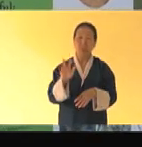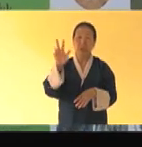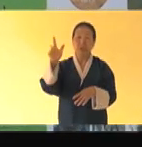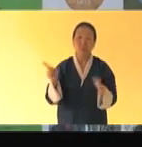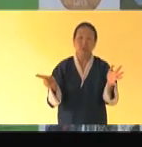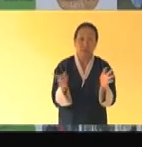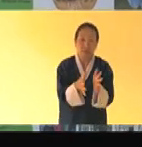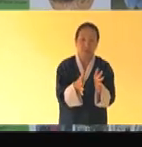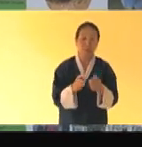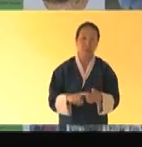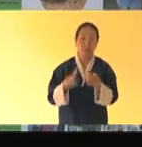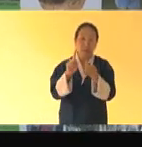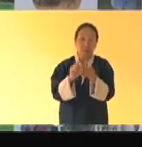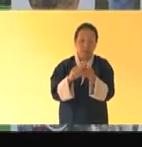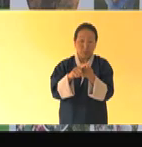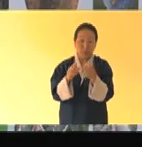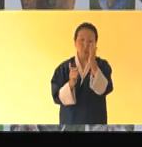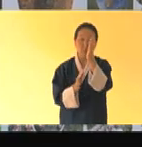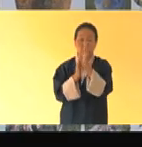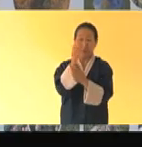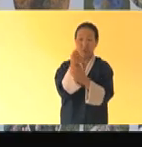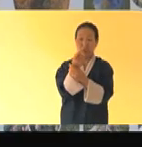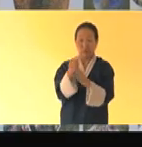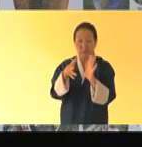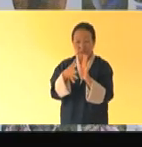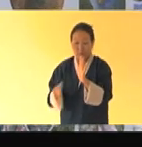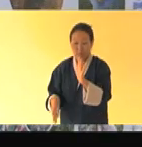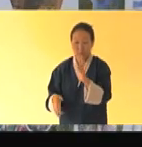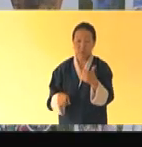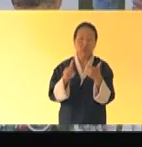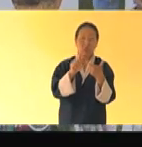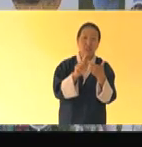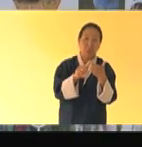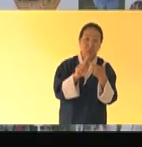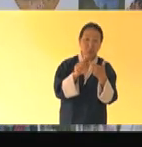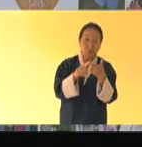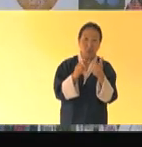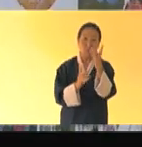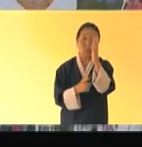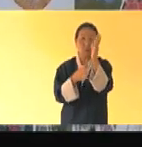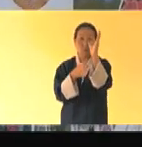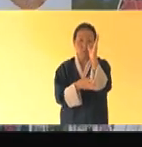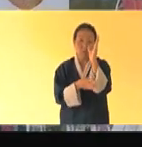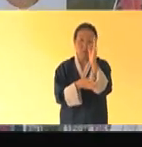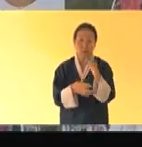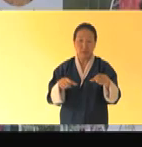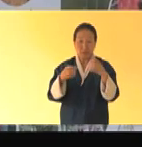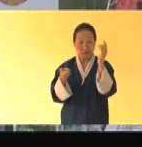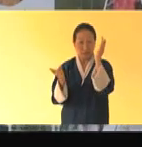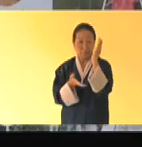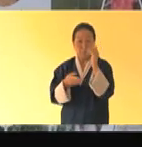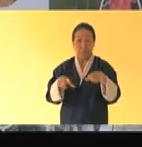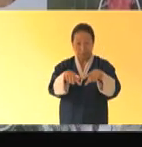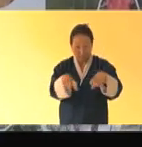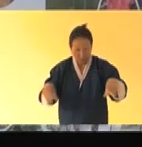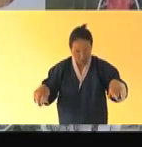a display of deciduous plants, timber species, and also invasive species. And coming to the deciduous plants, we have only one species, which is